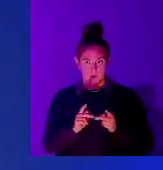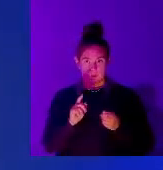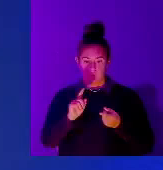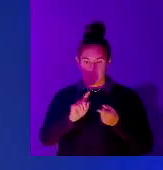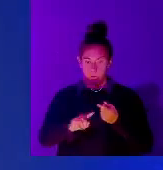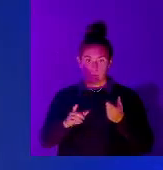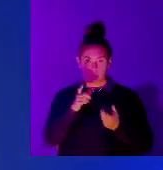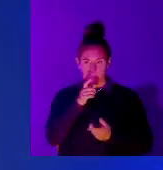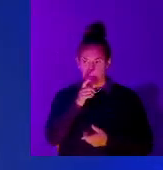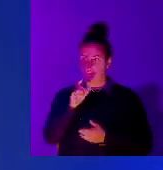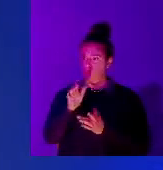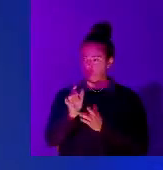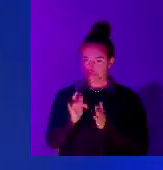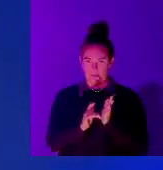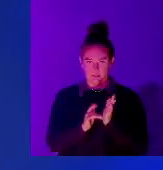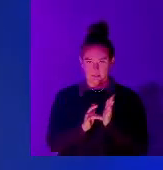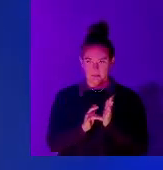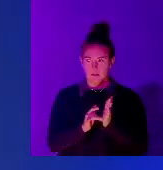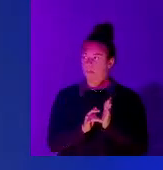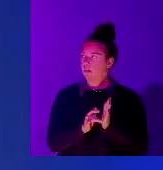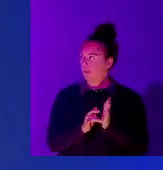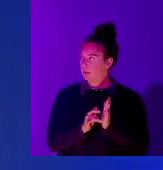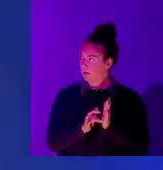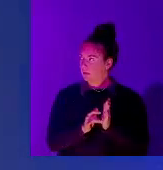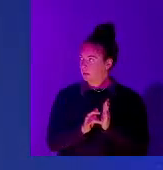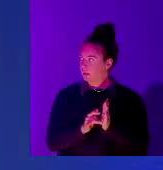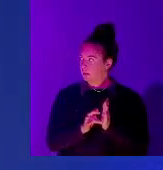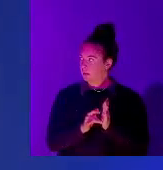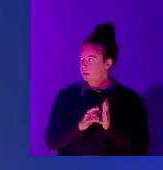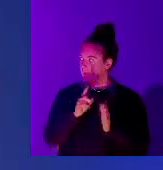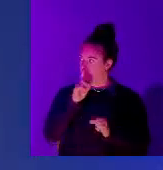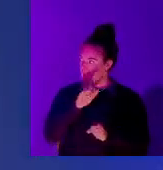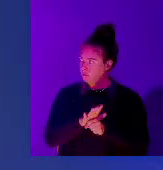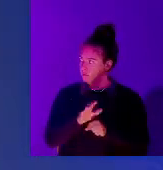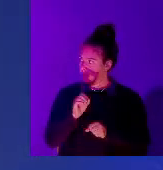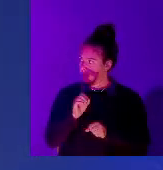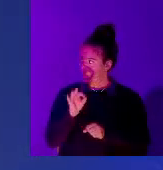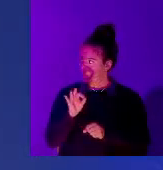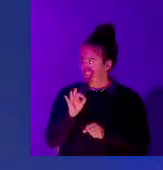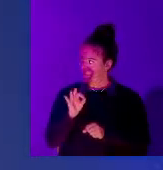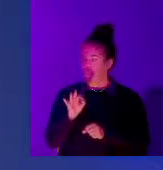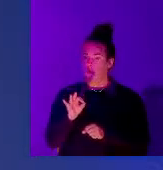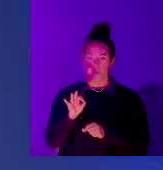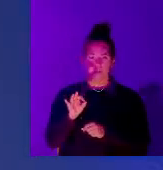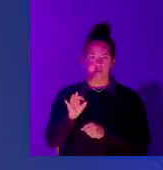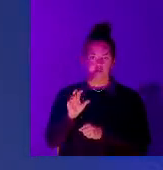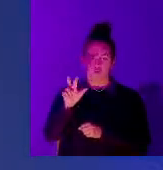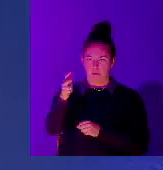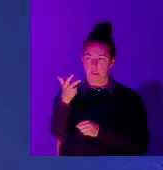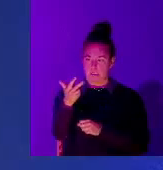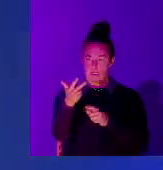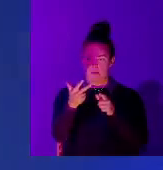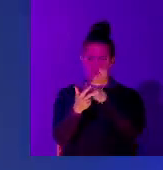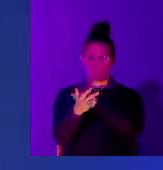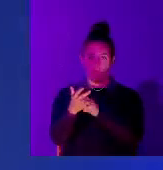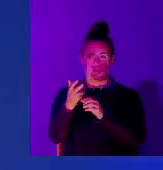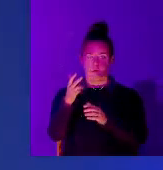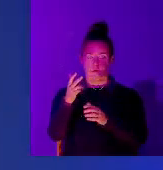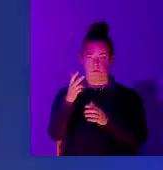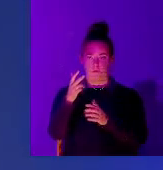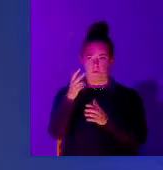Trinity, God as three co-equal persons in essence, while having